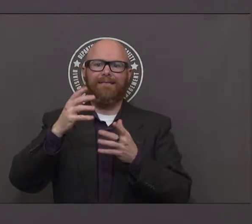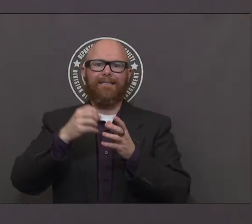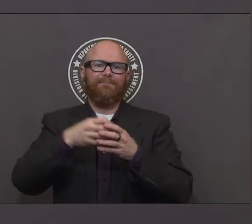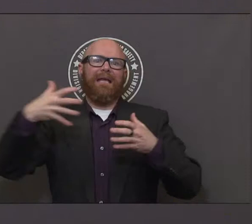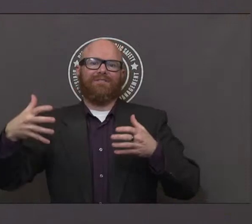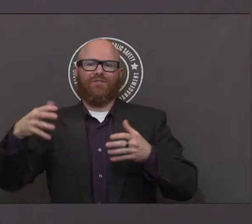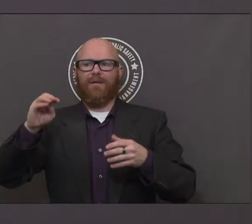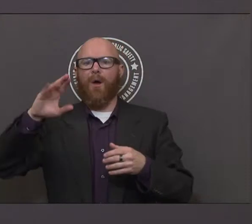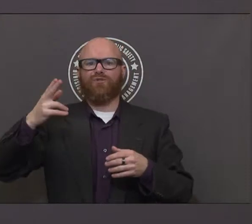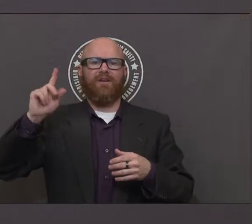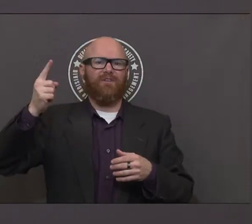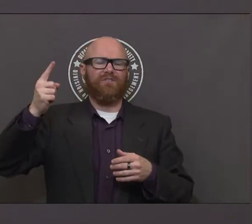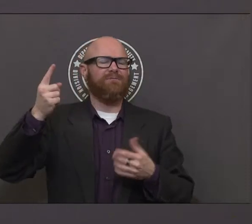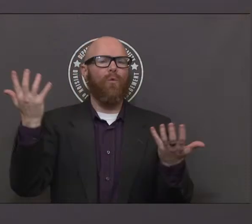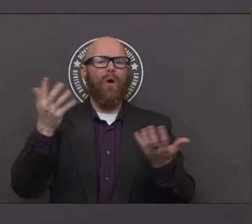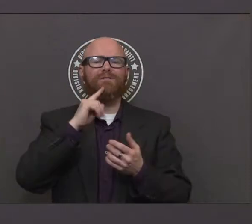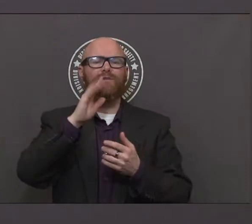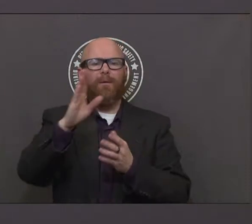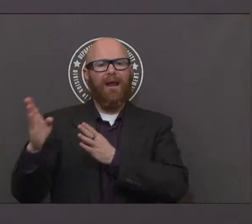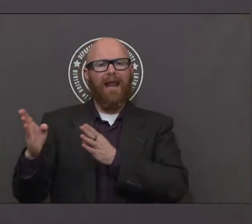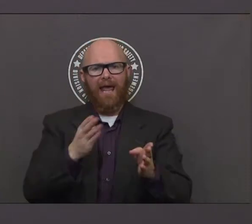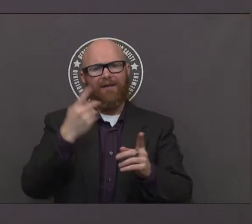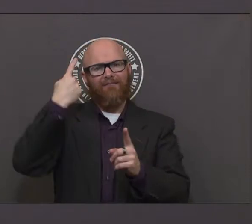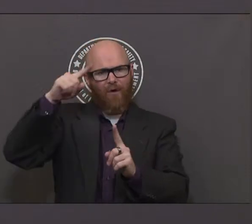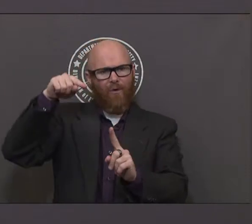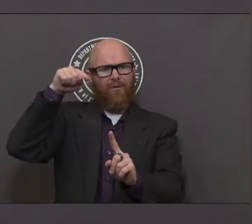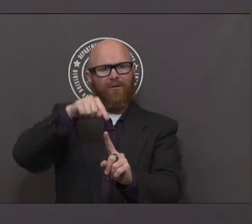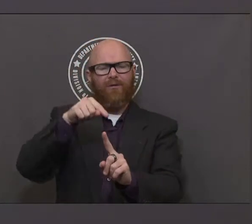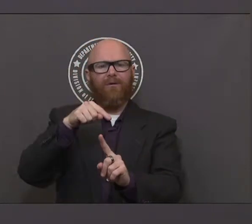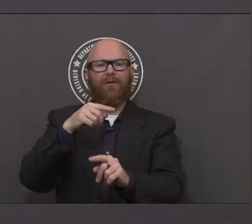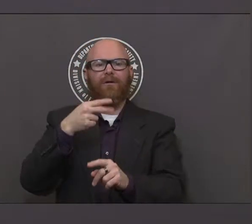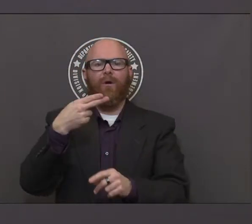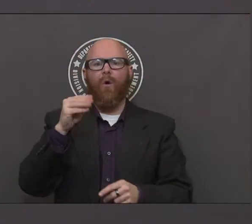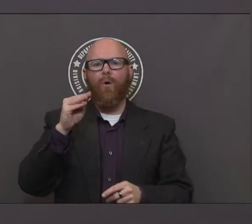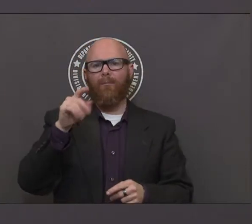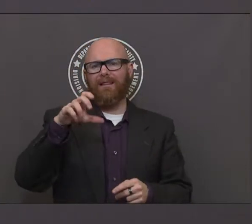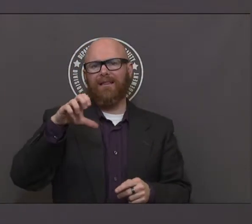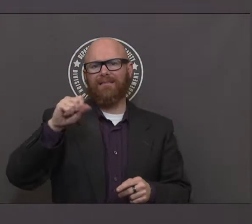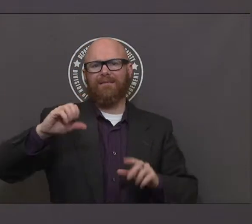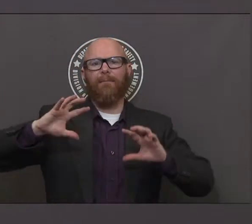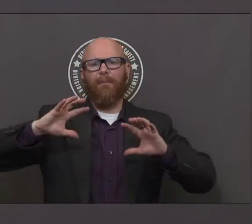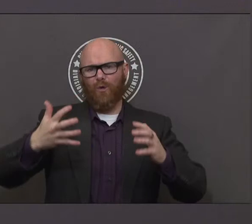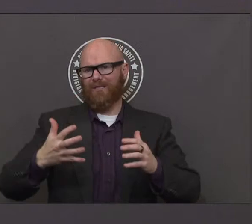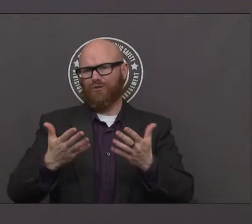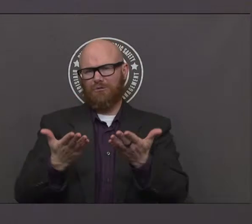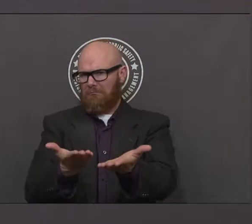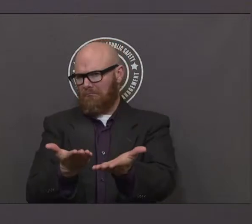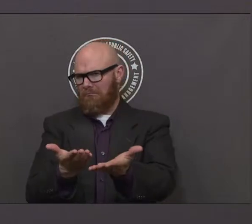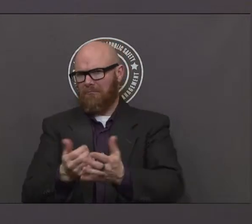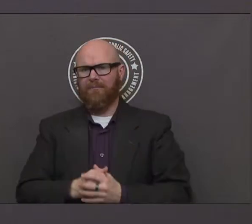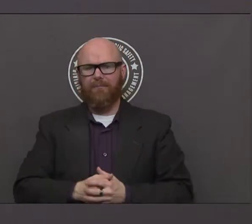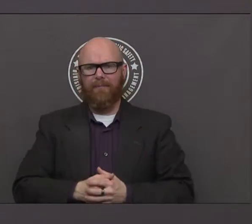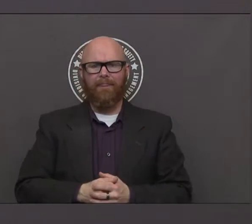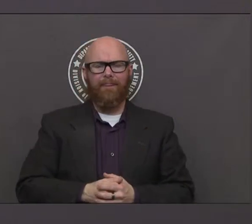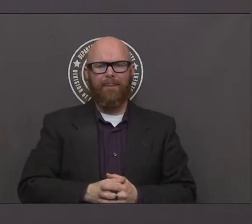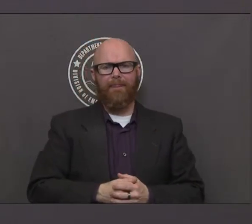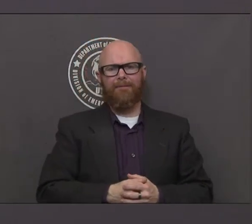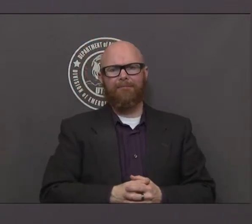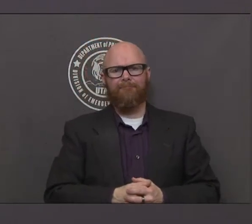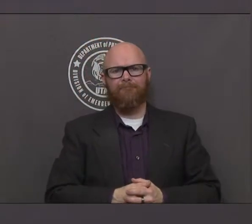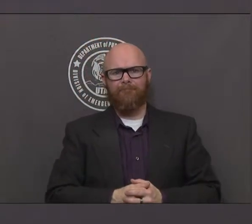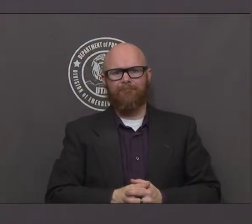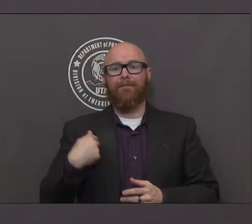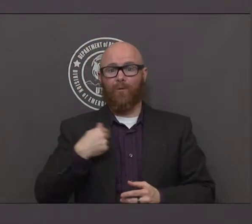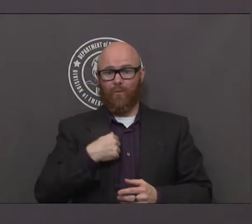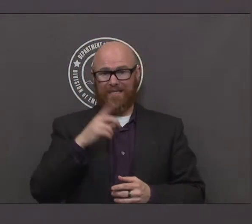but I guess what's the plan to get the vaccine out to that vulnerable population? So we have a